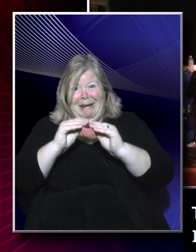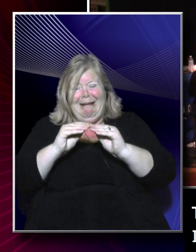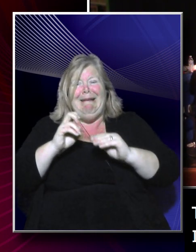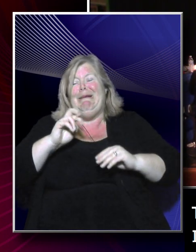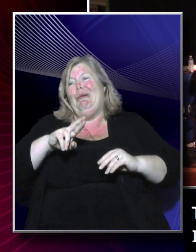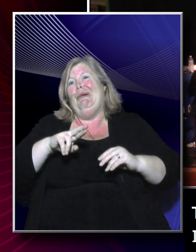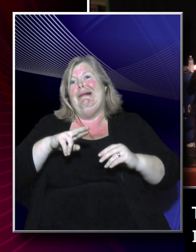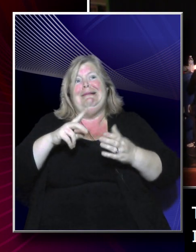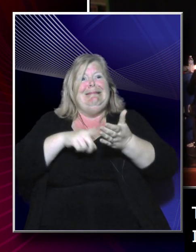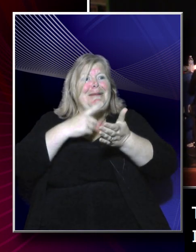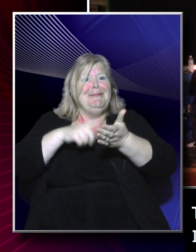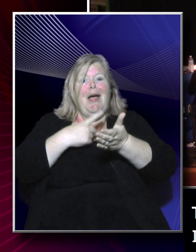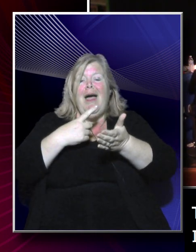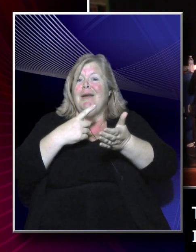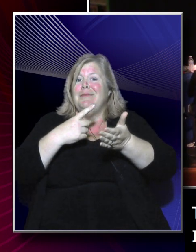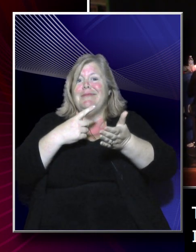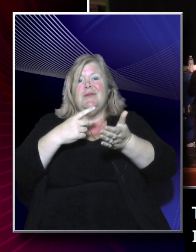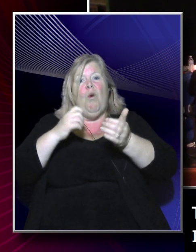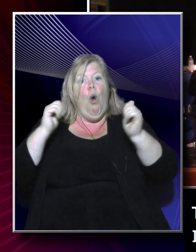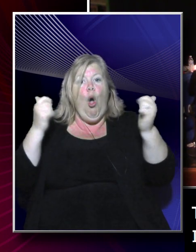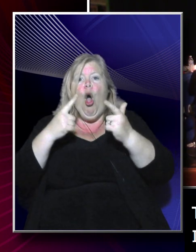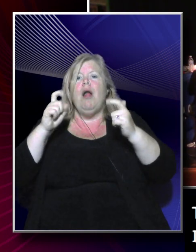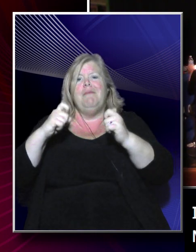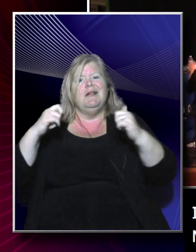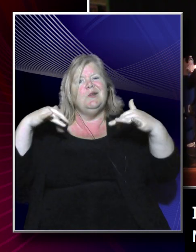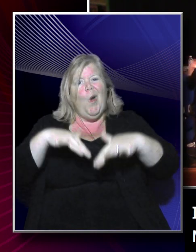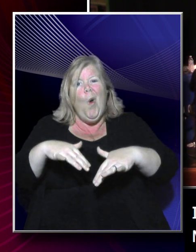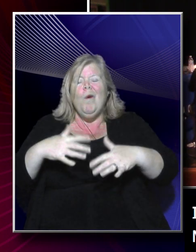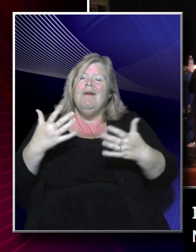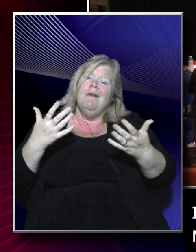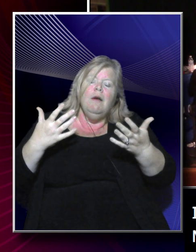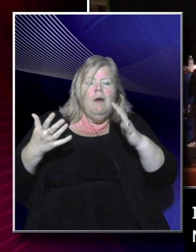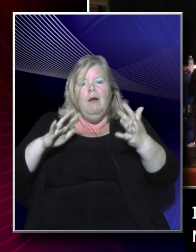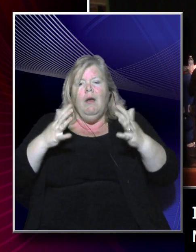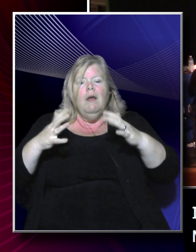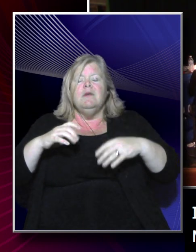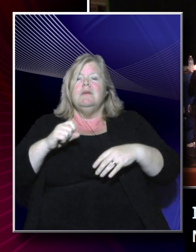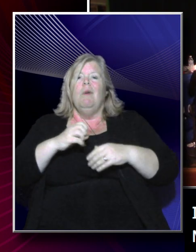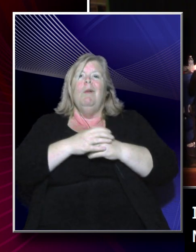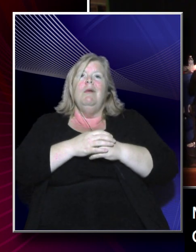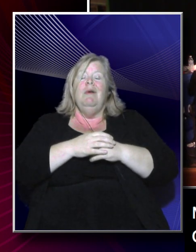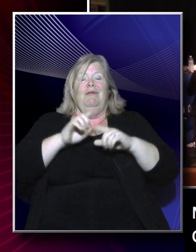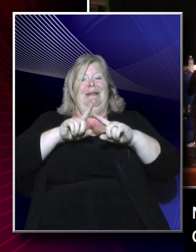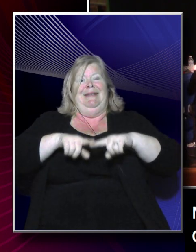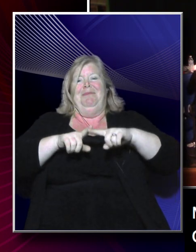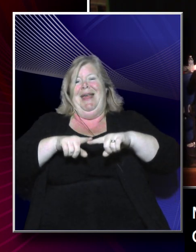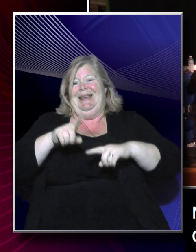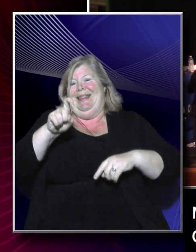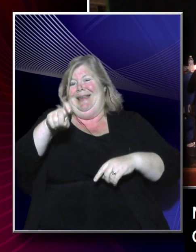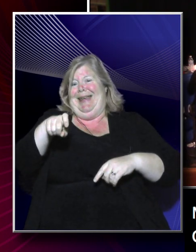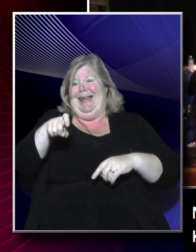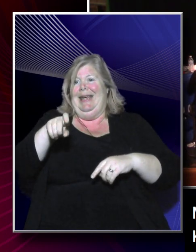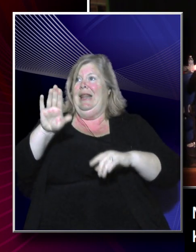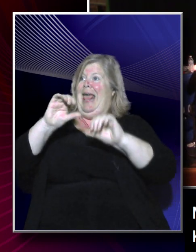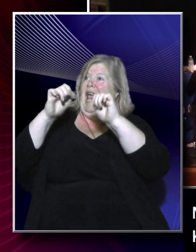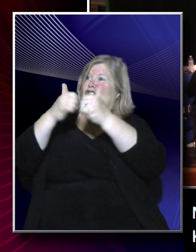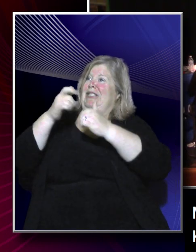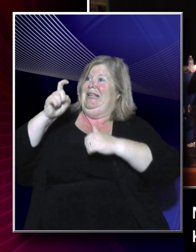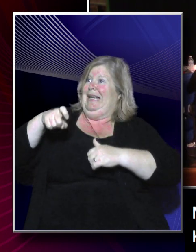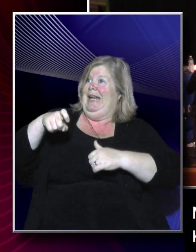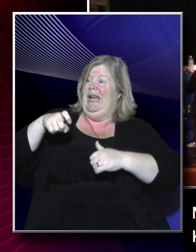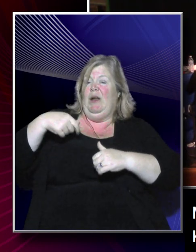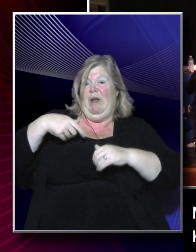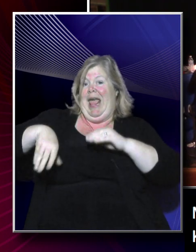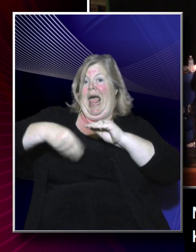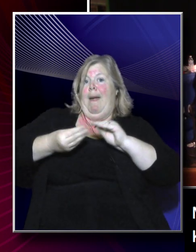board meetings where they've all been in person. So it's kind of a framework. And then based on the need of the agency, we would add more, but